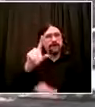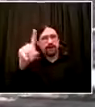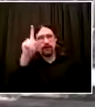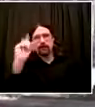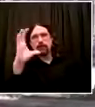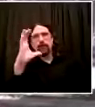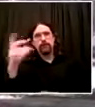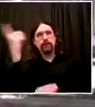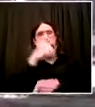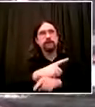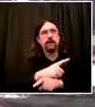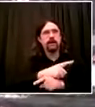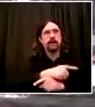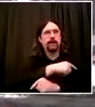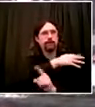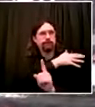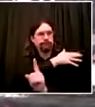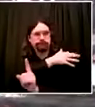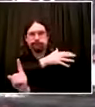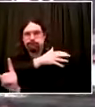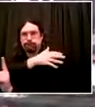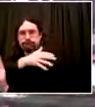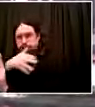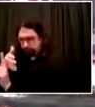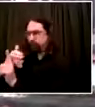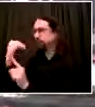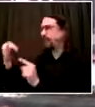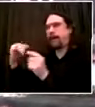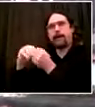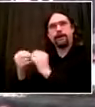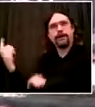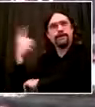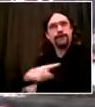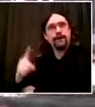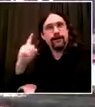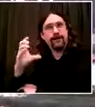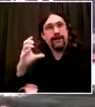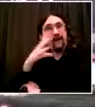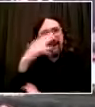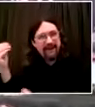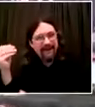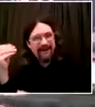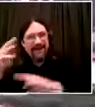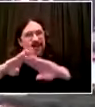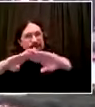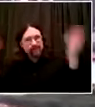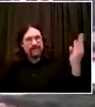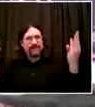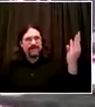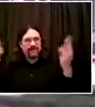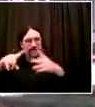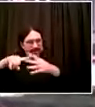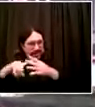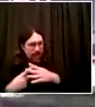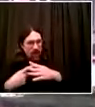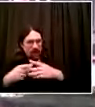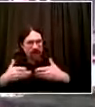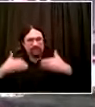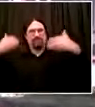Today we move forward. Phase one of the restart begins today in New York City. And everyone, all New Yorkers should be